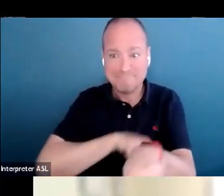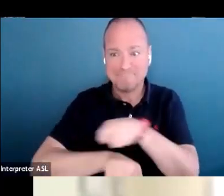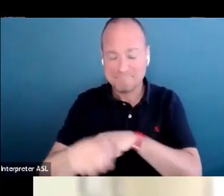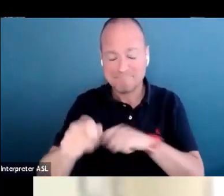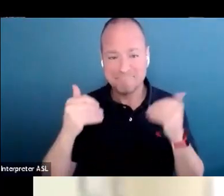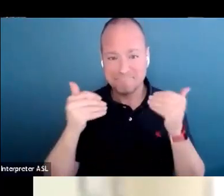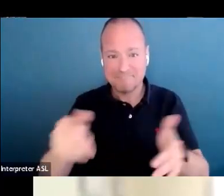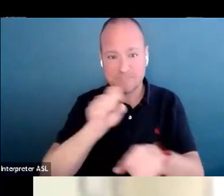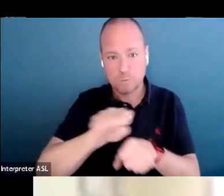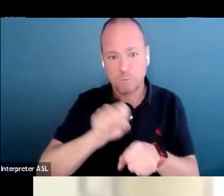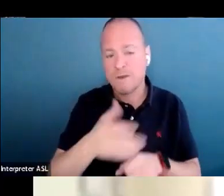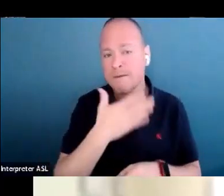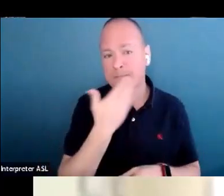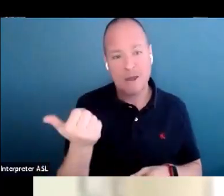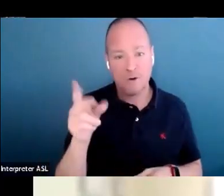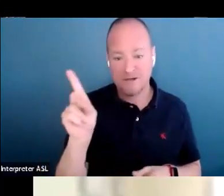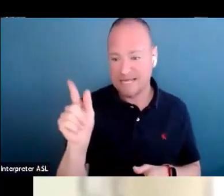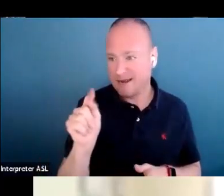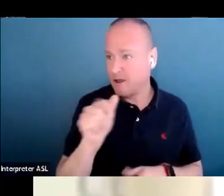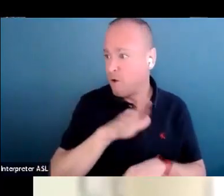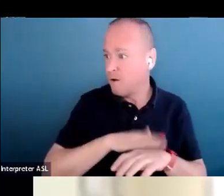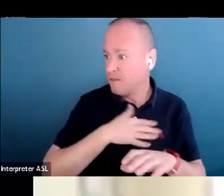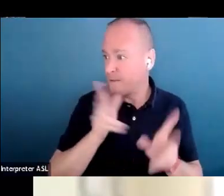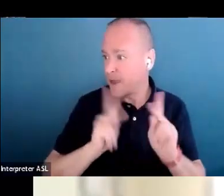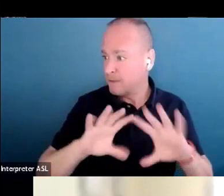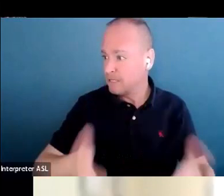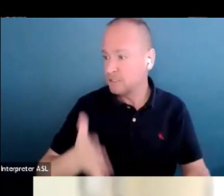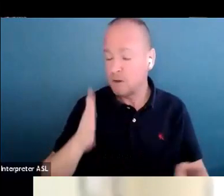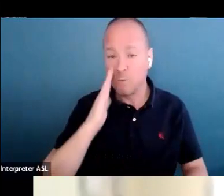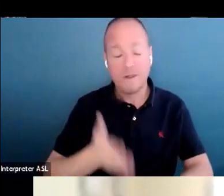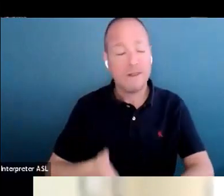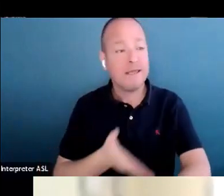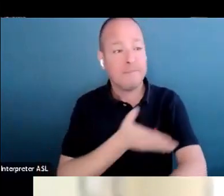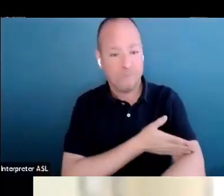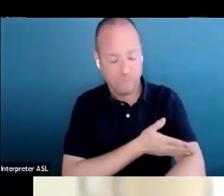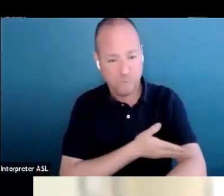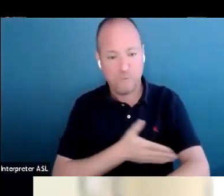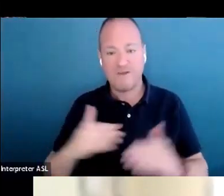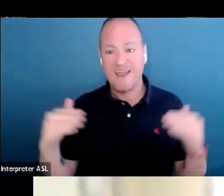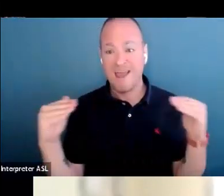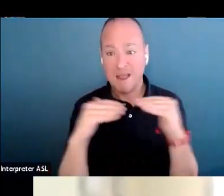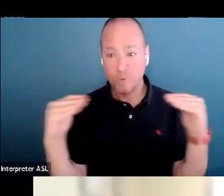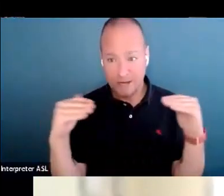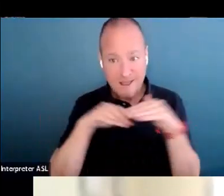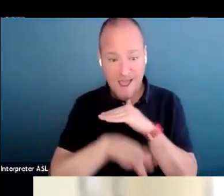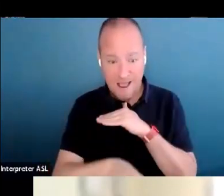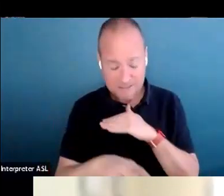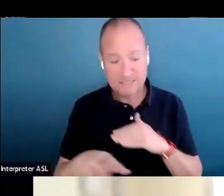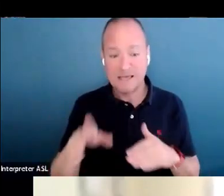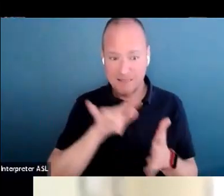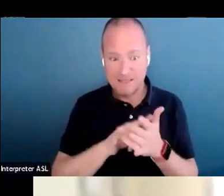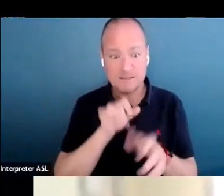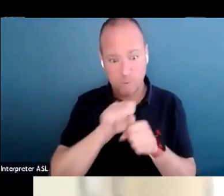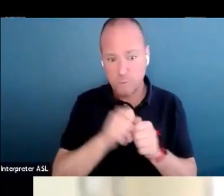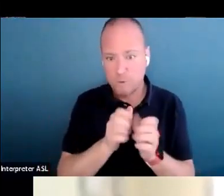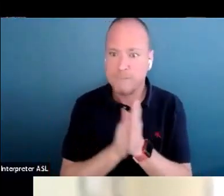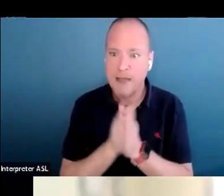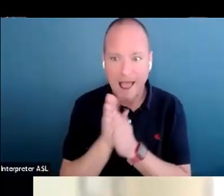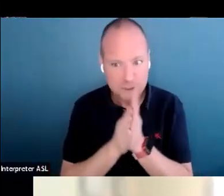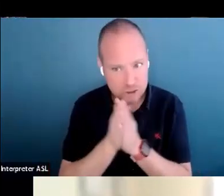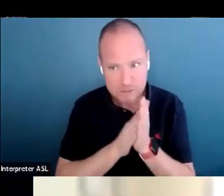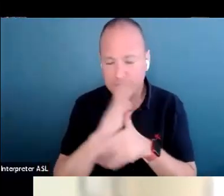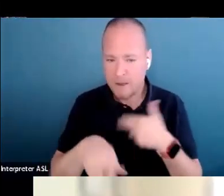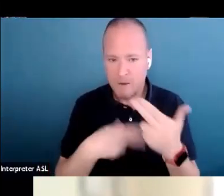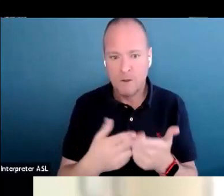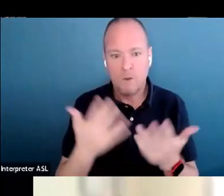our population will help to improve equity and access, and this is work we are passionate about making sure gets done. So we do